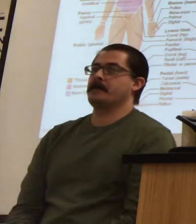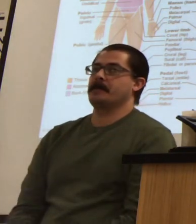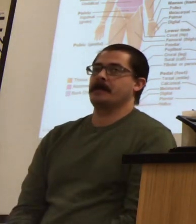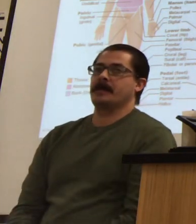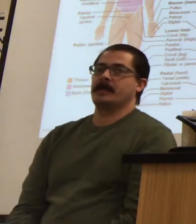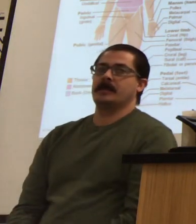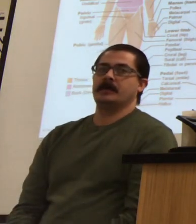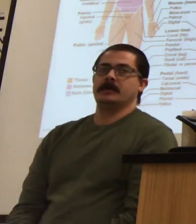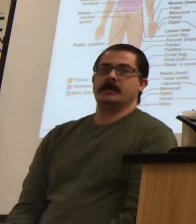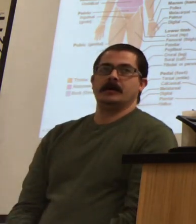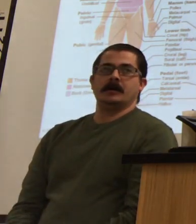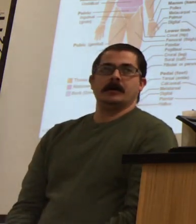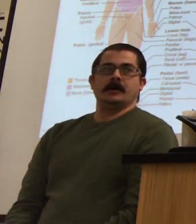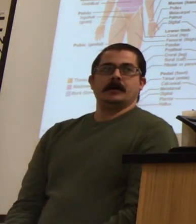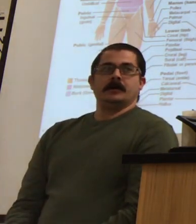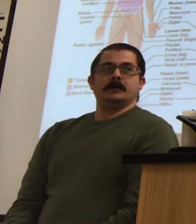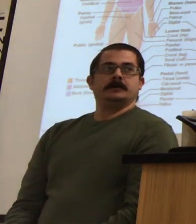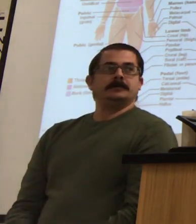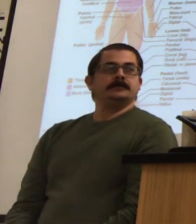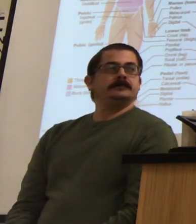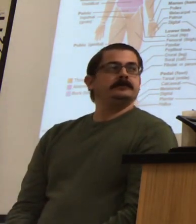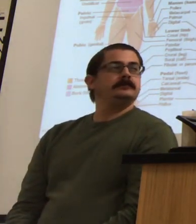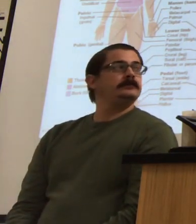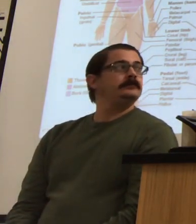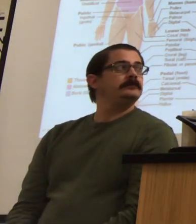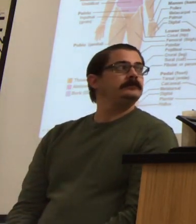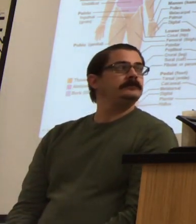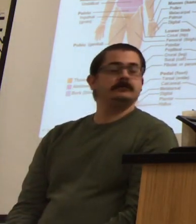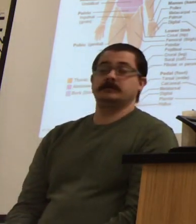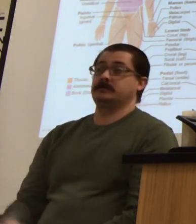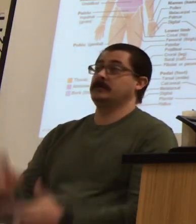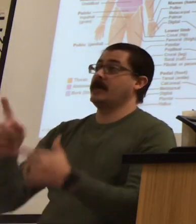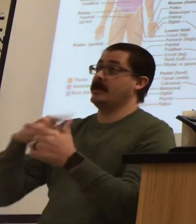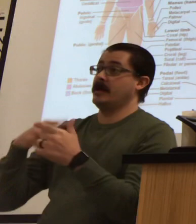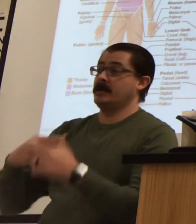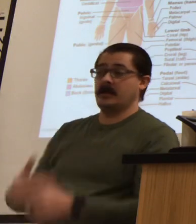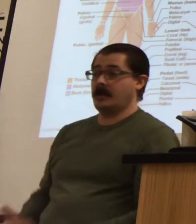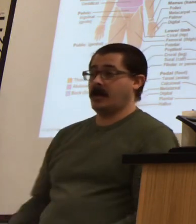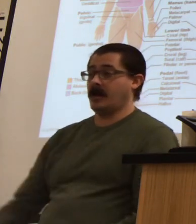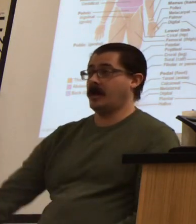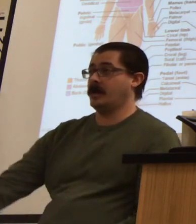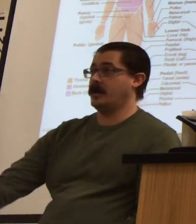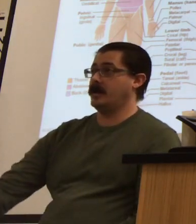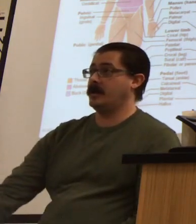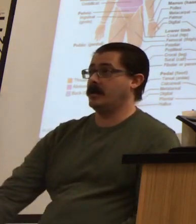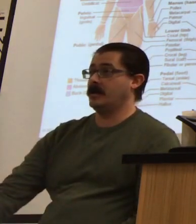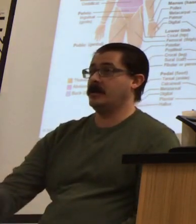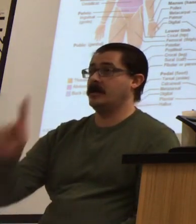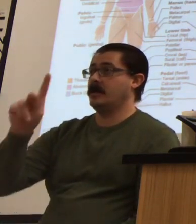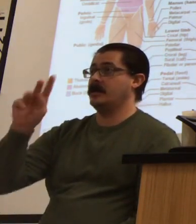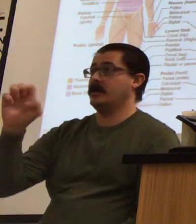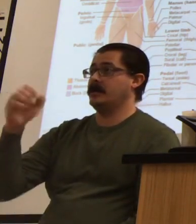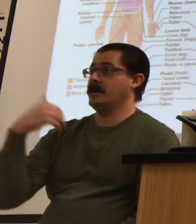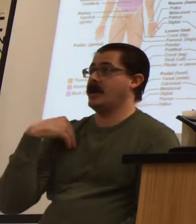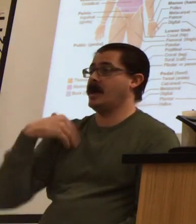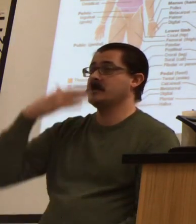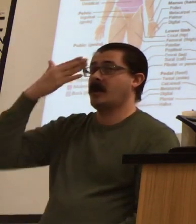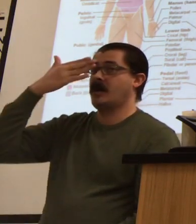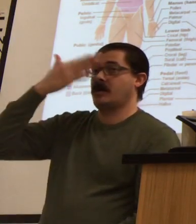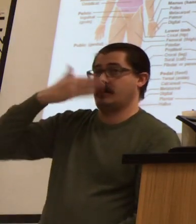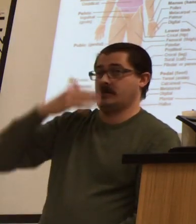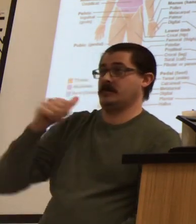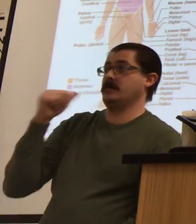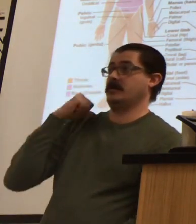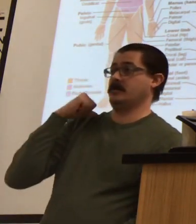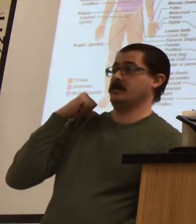So you get to the knee joint. Now the knee has a front and a back, has a posterior